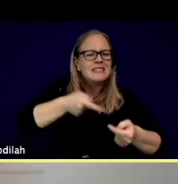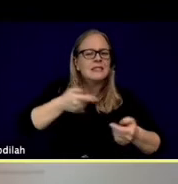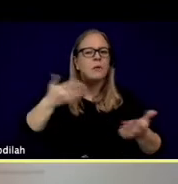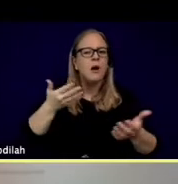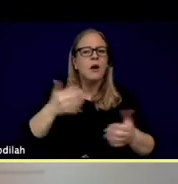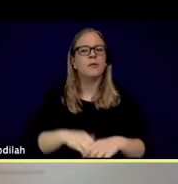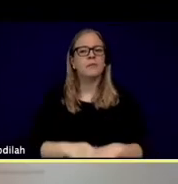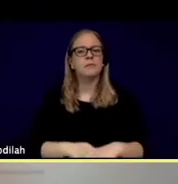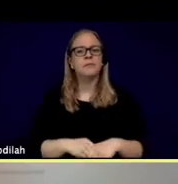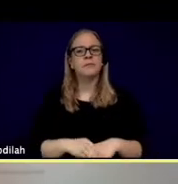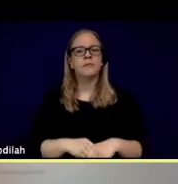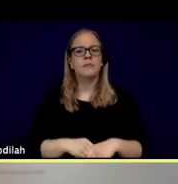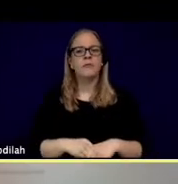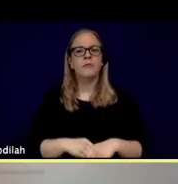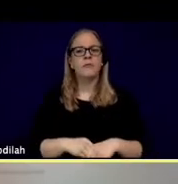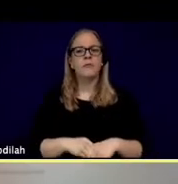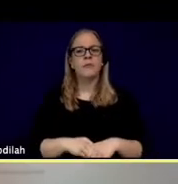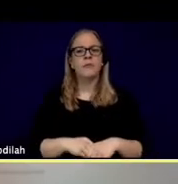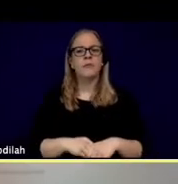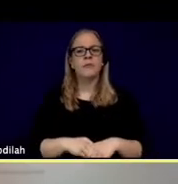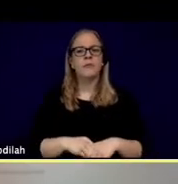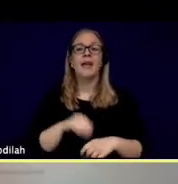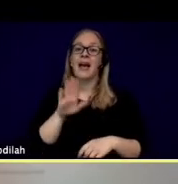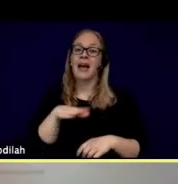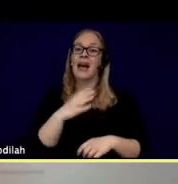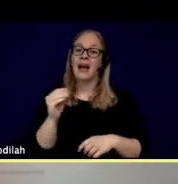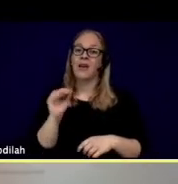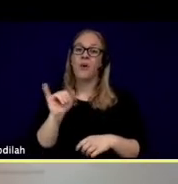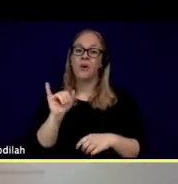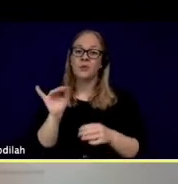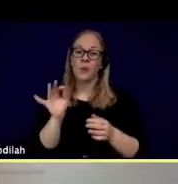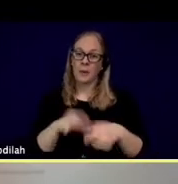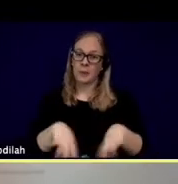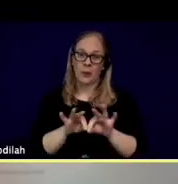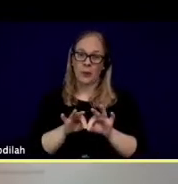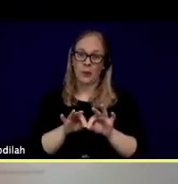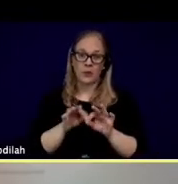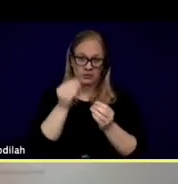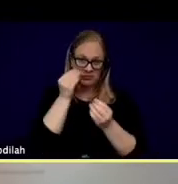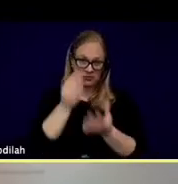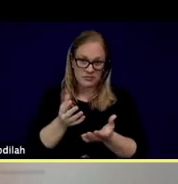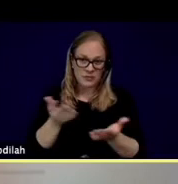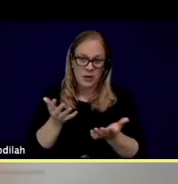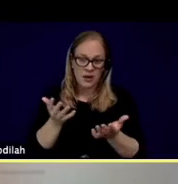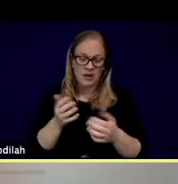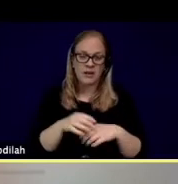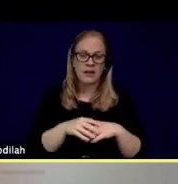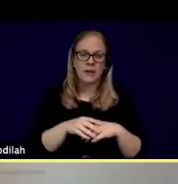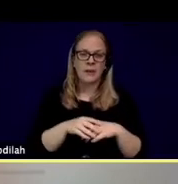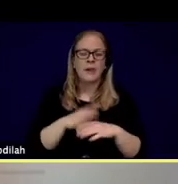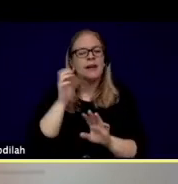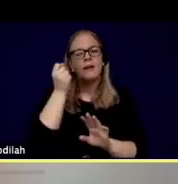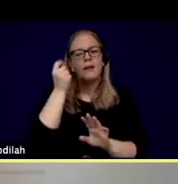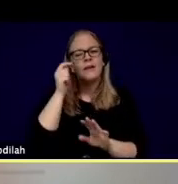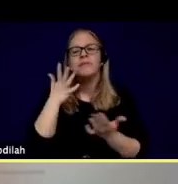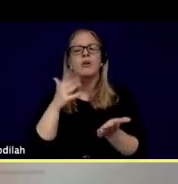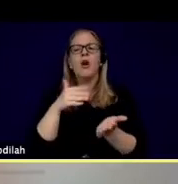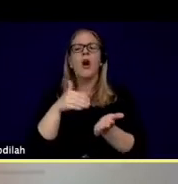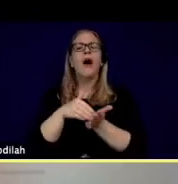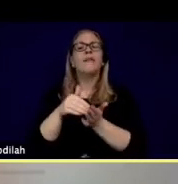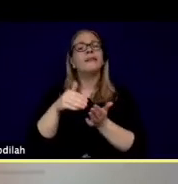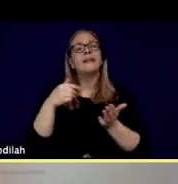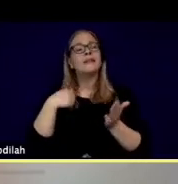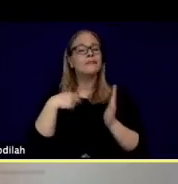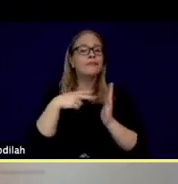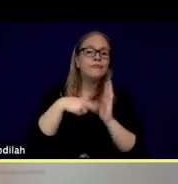And what's very important to note, and too often what I read or hear about from individuals